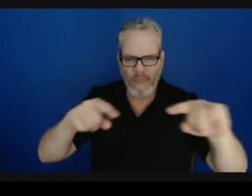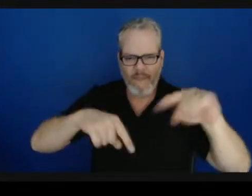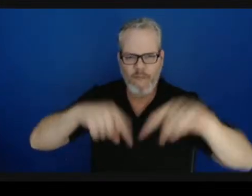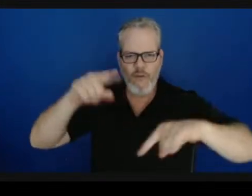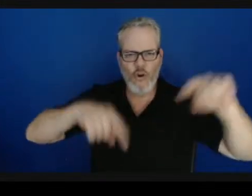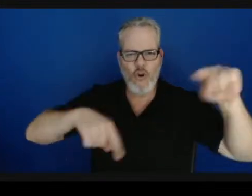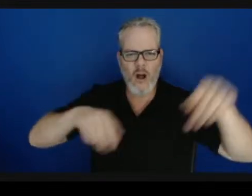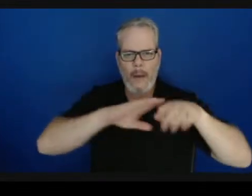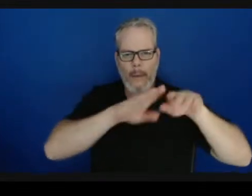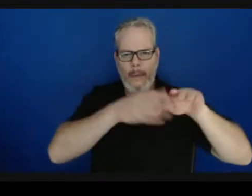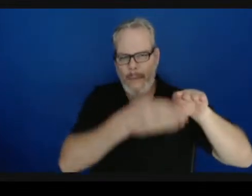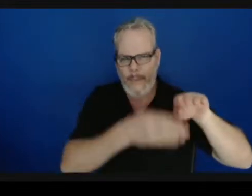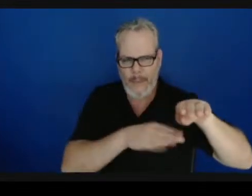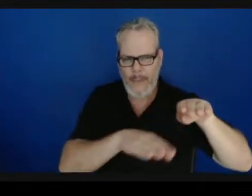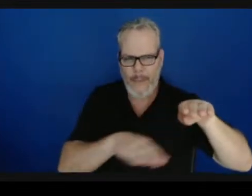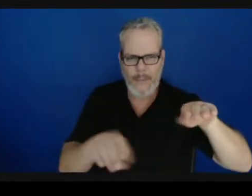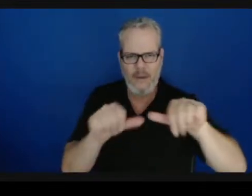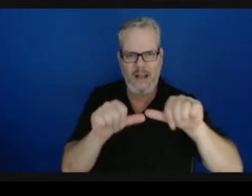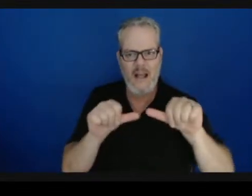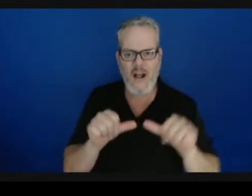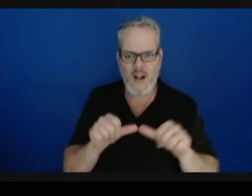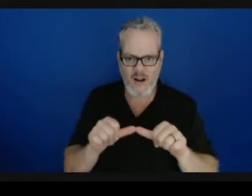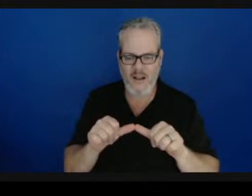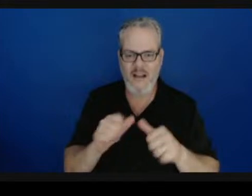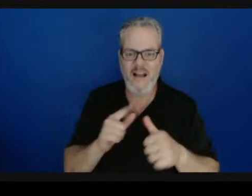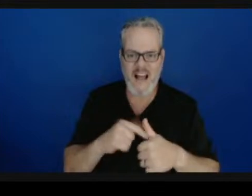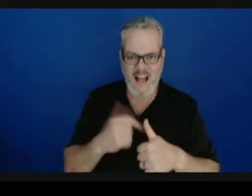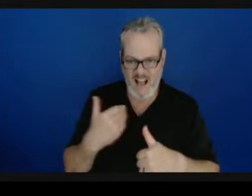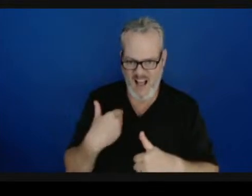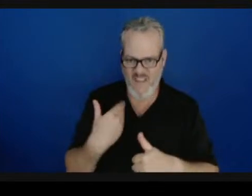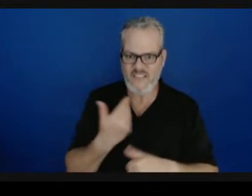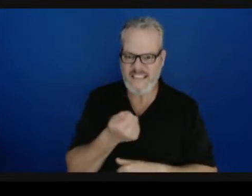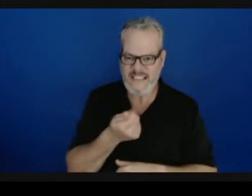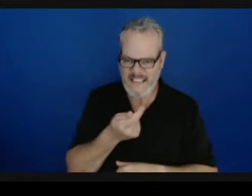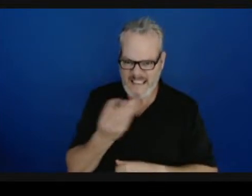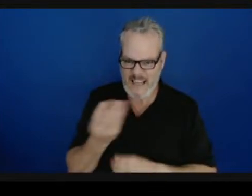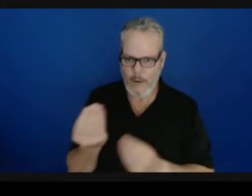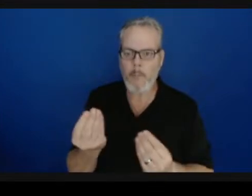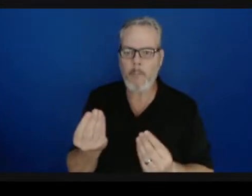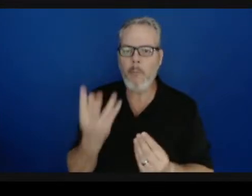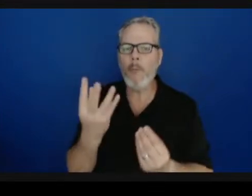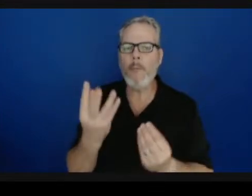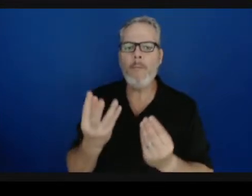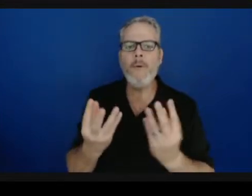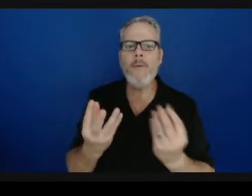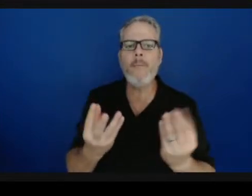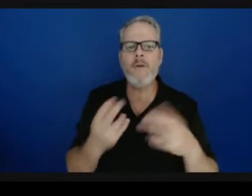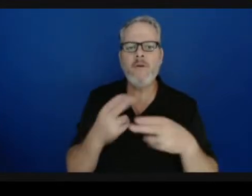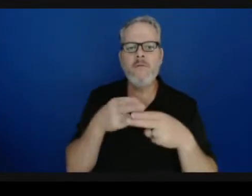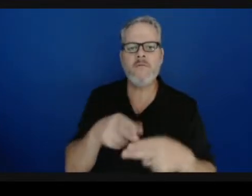side. And several little spatter cones where the fountains are occurring.